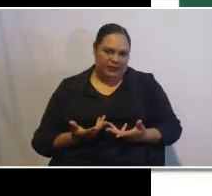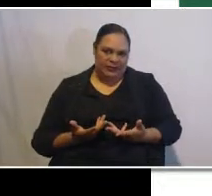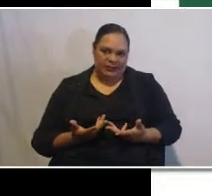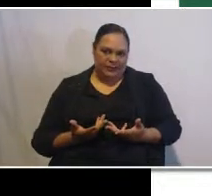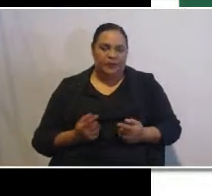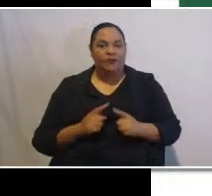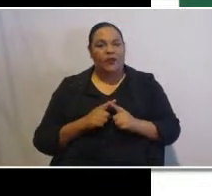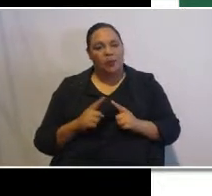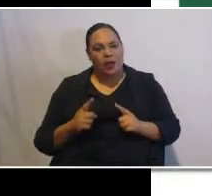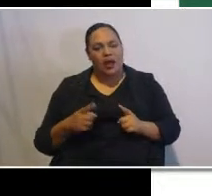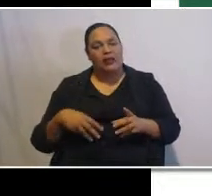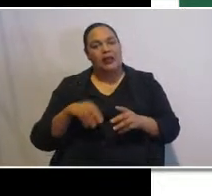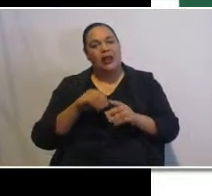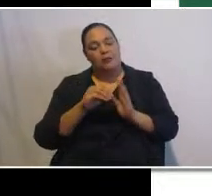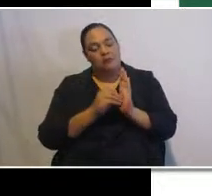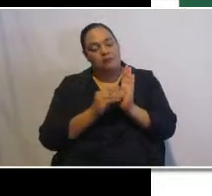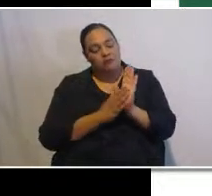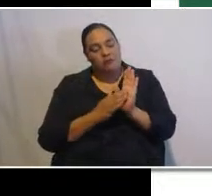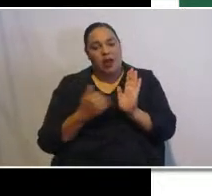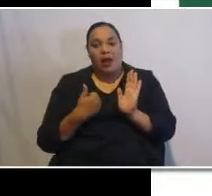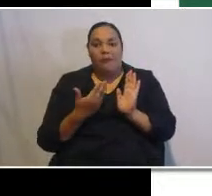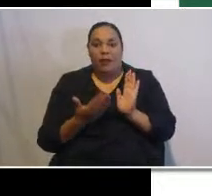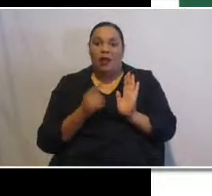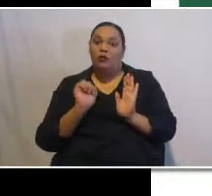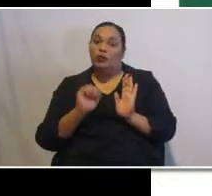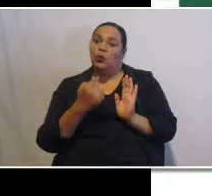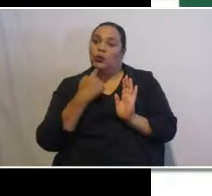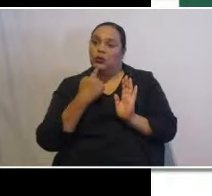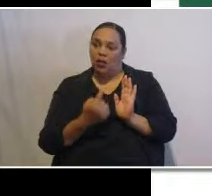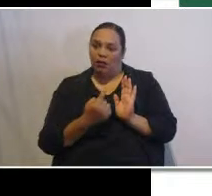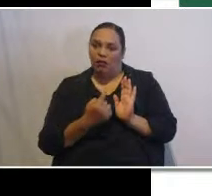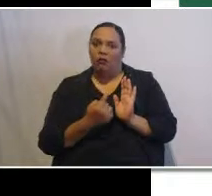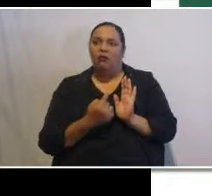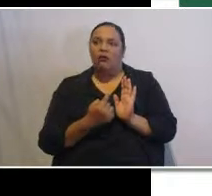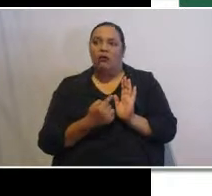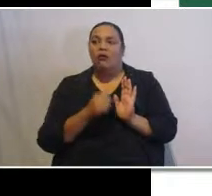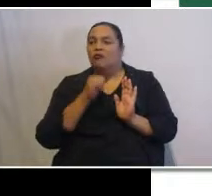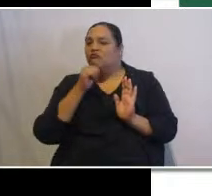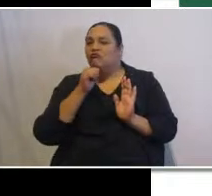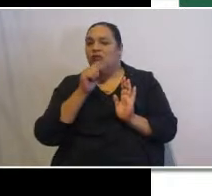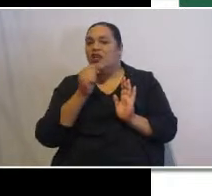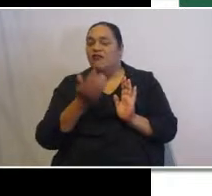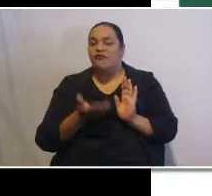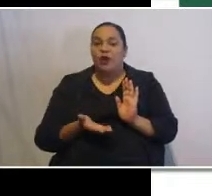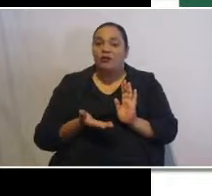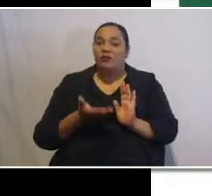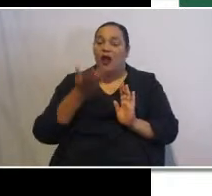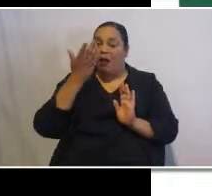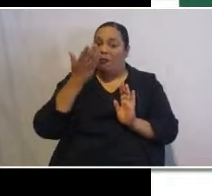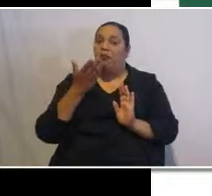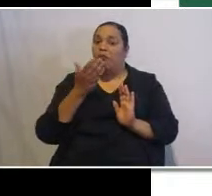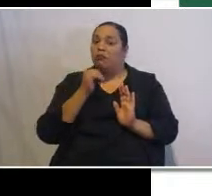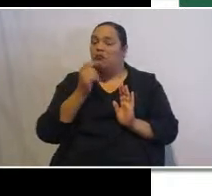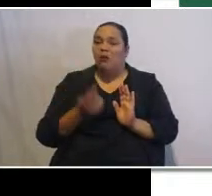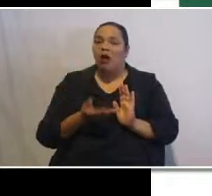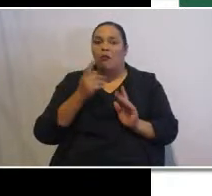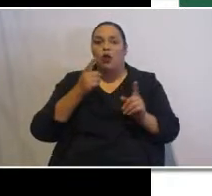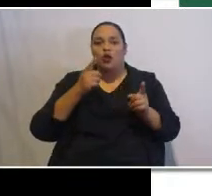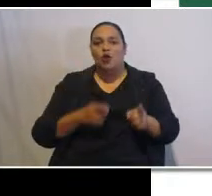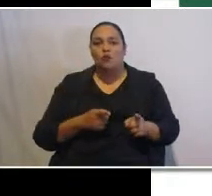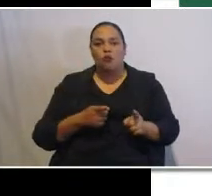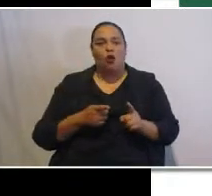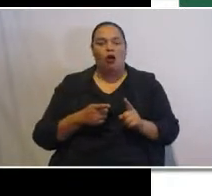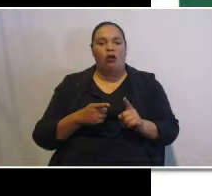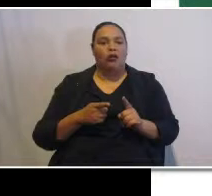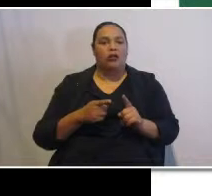but in their application they say that even if the price of electricity goes up, the demand won't fall